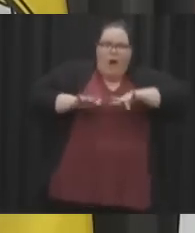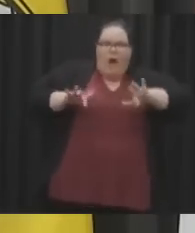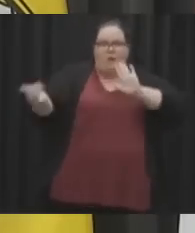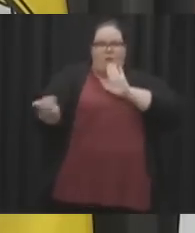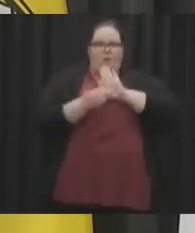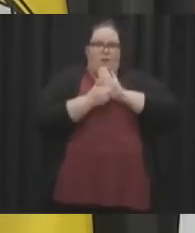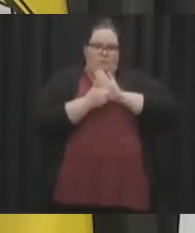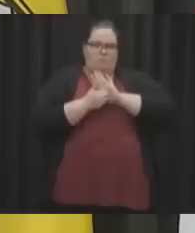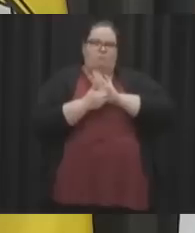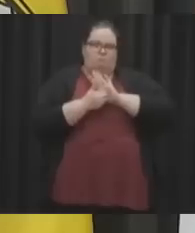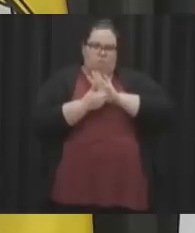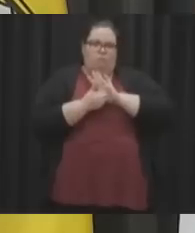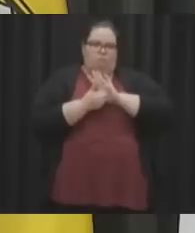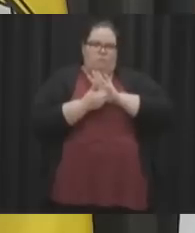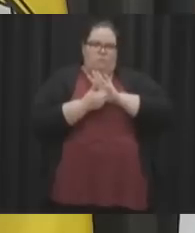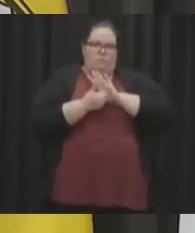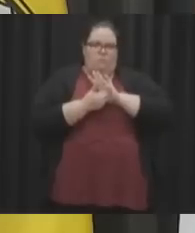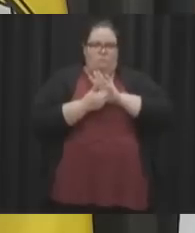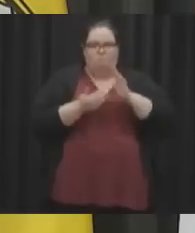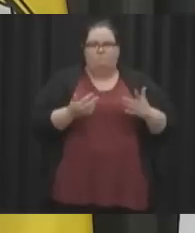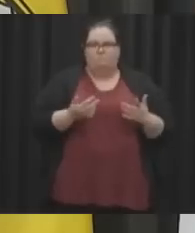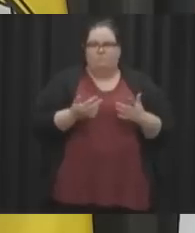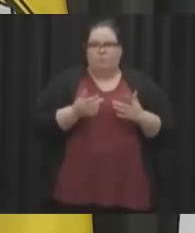ways that we can plug those holes.